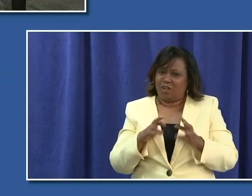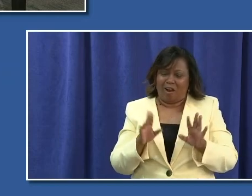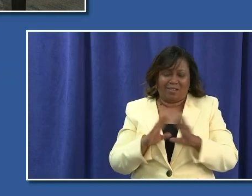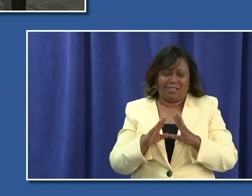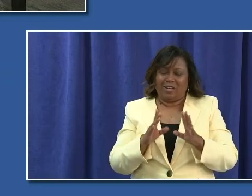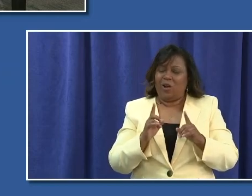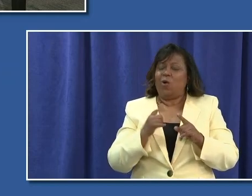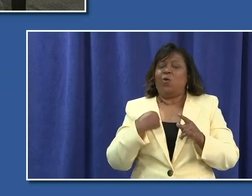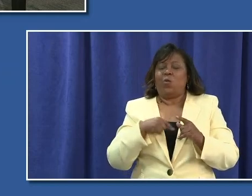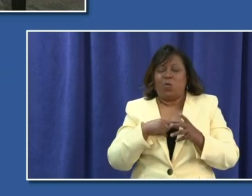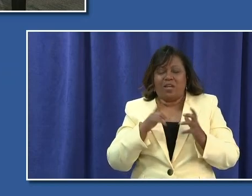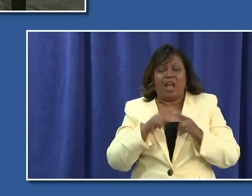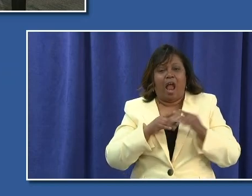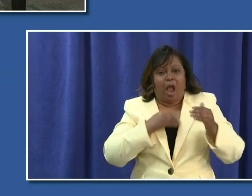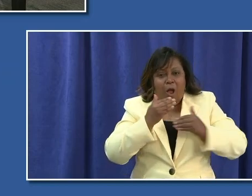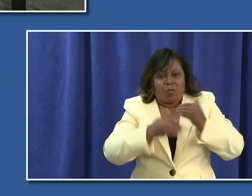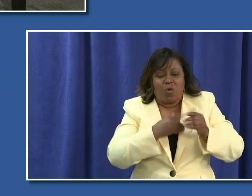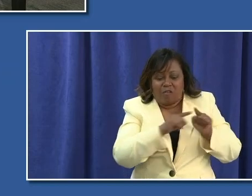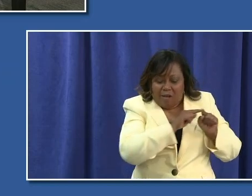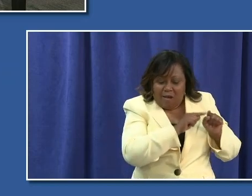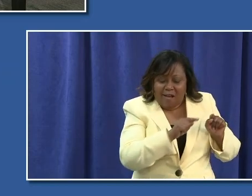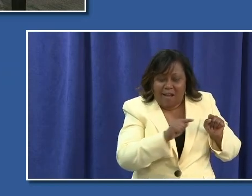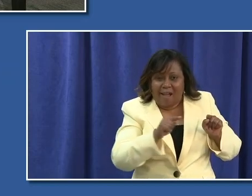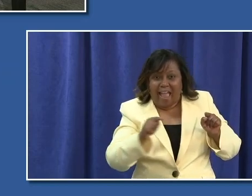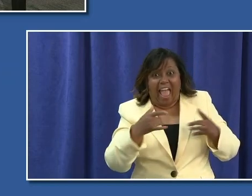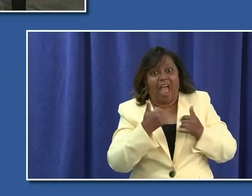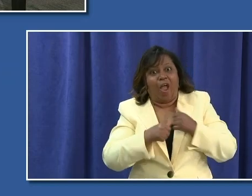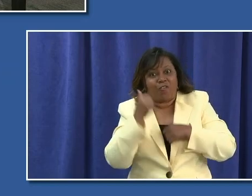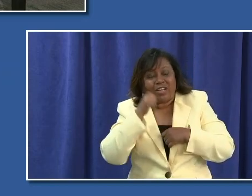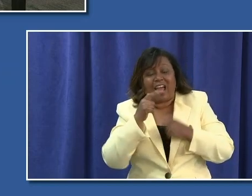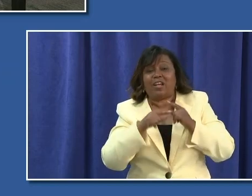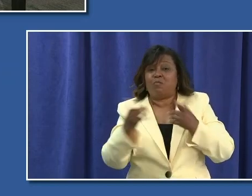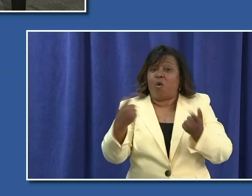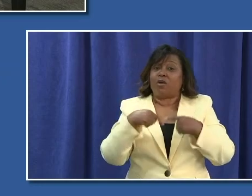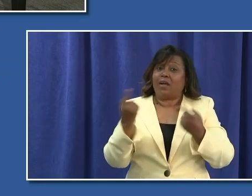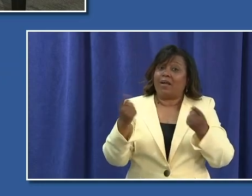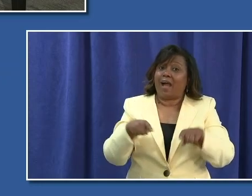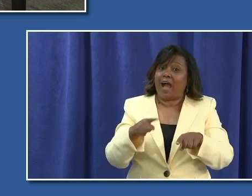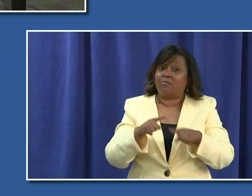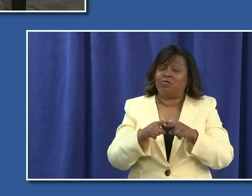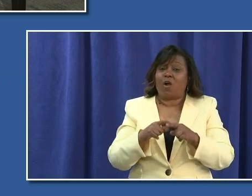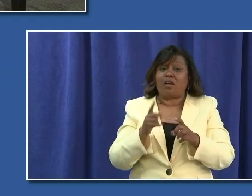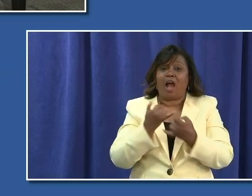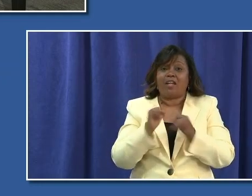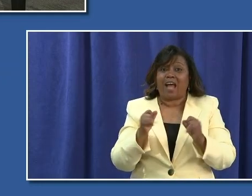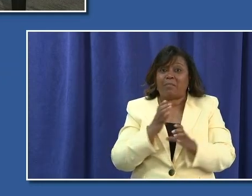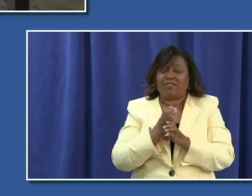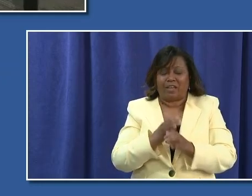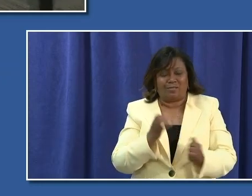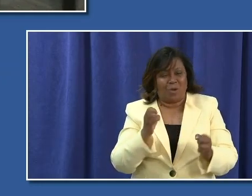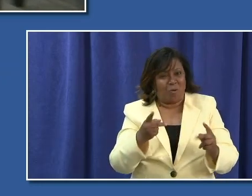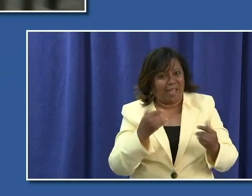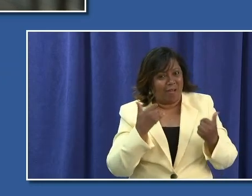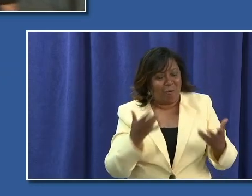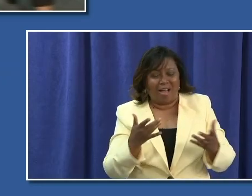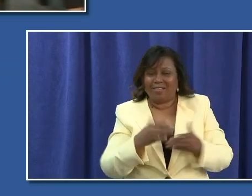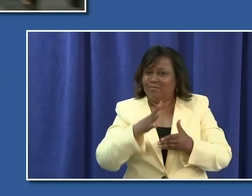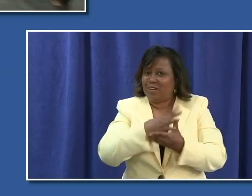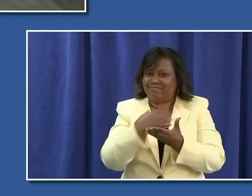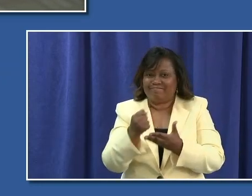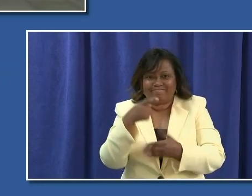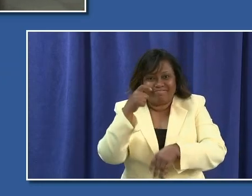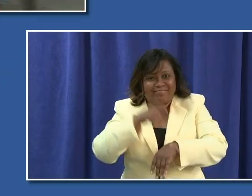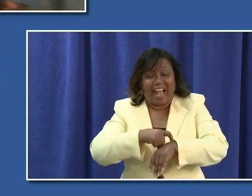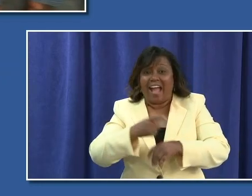We are moving the needle on that every day. So more to come on autonomous vehicles. Right. Okay. Well, we are out of